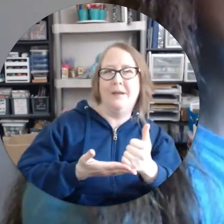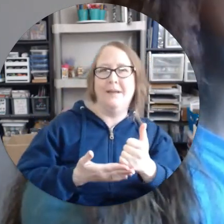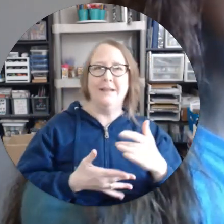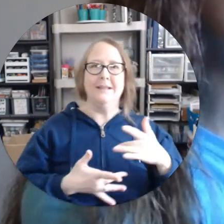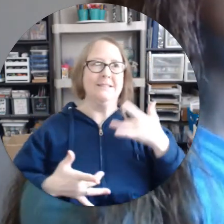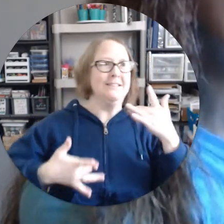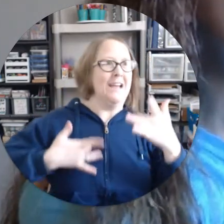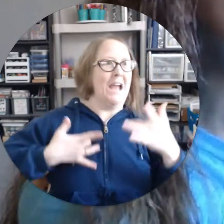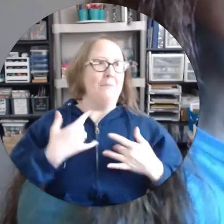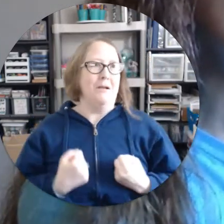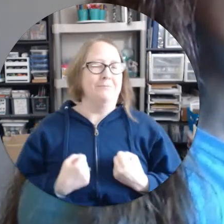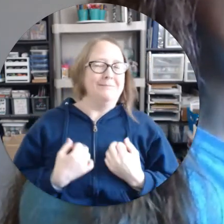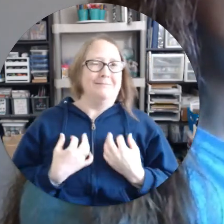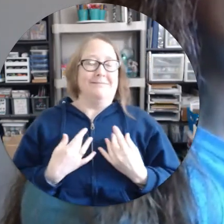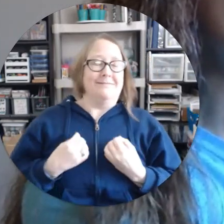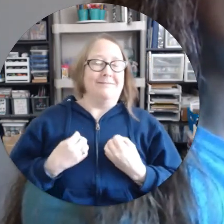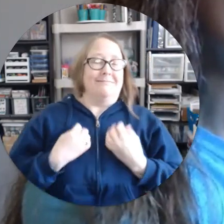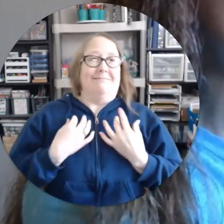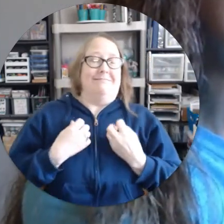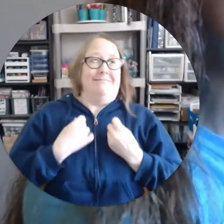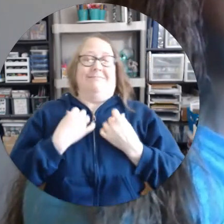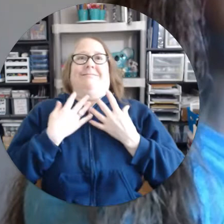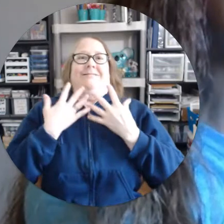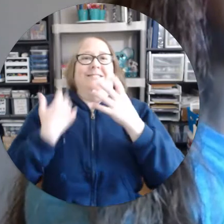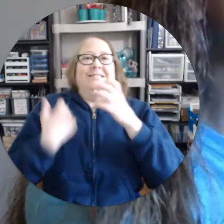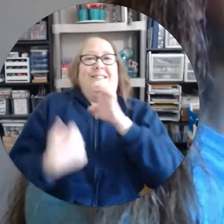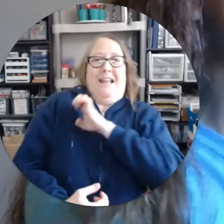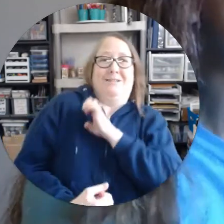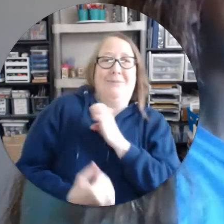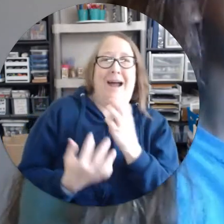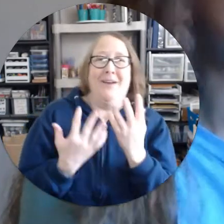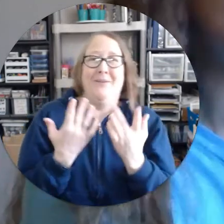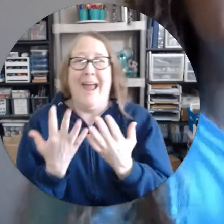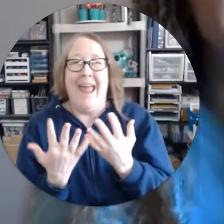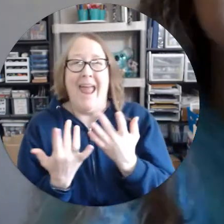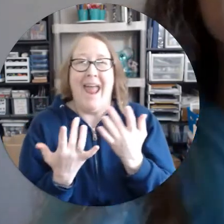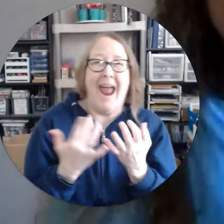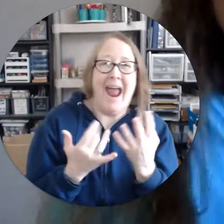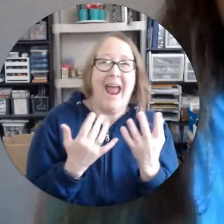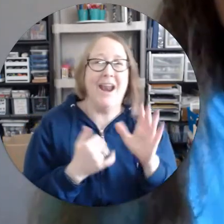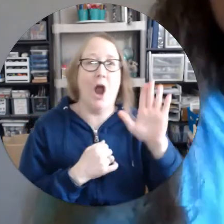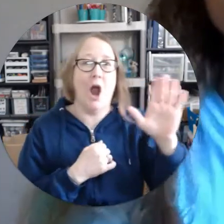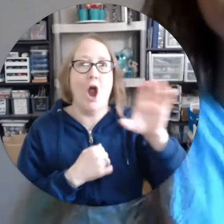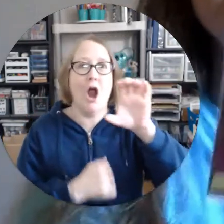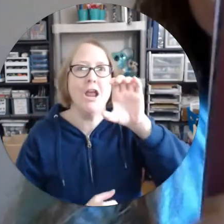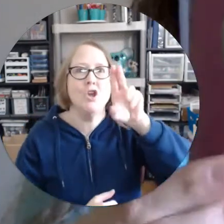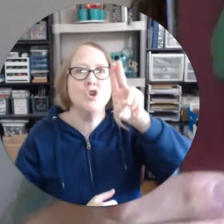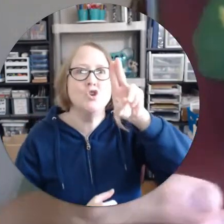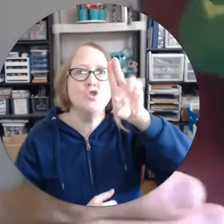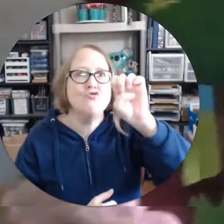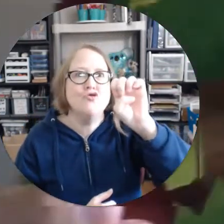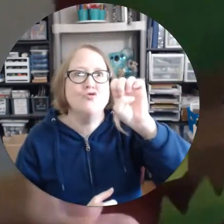Excitement bubbled as Esperanza awaited her cue.